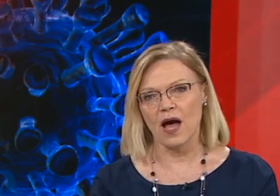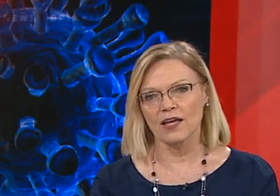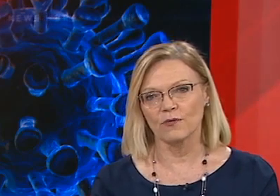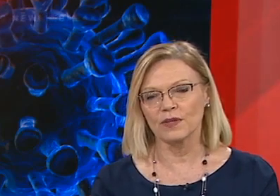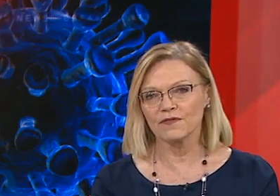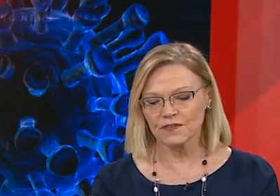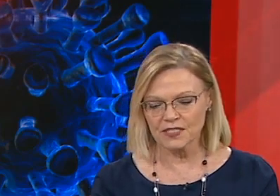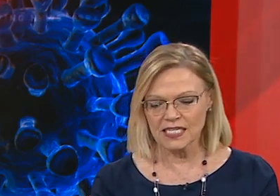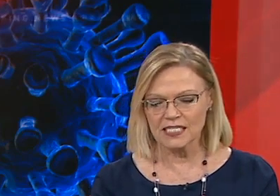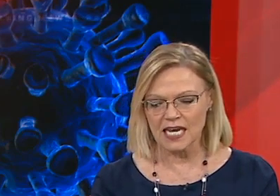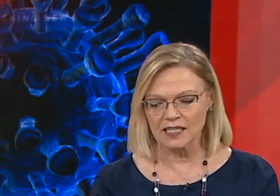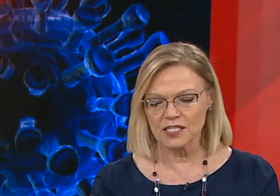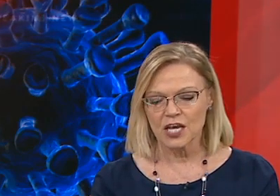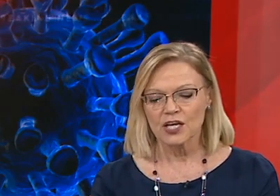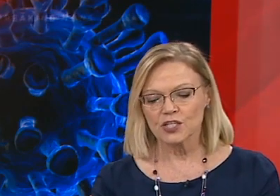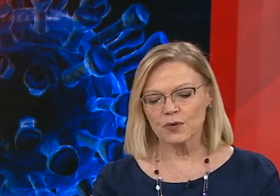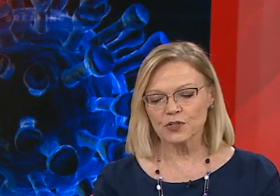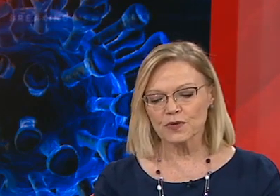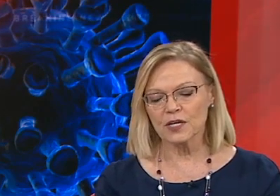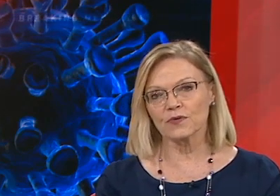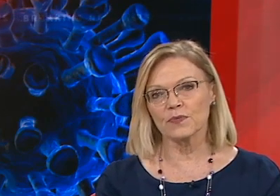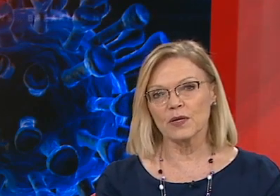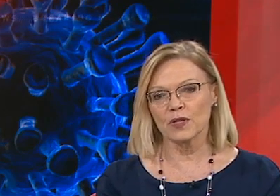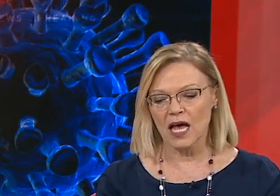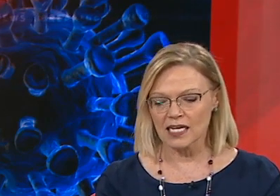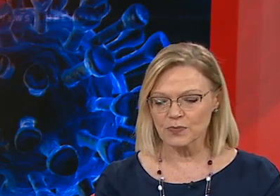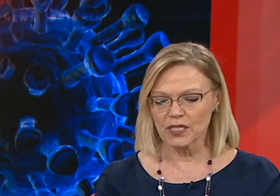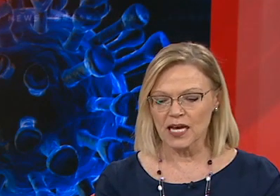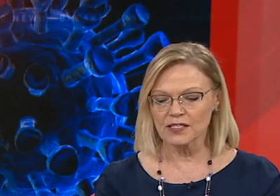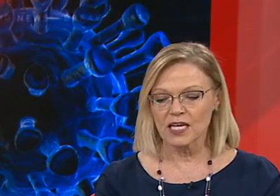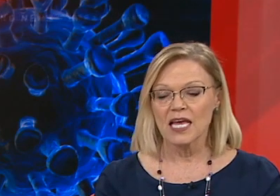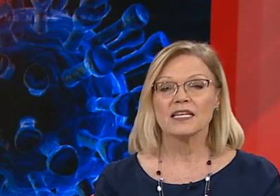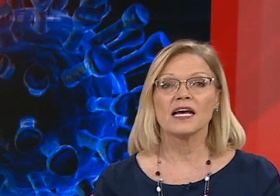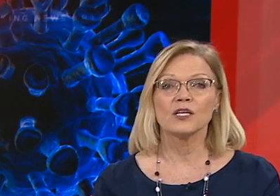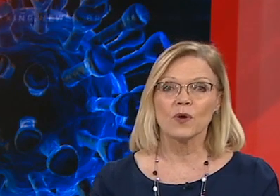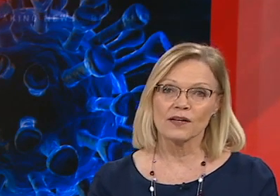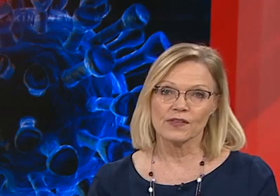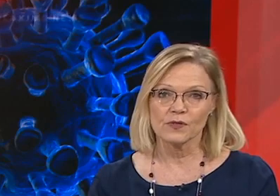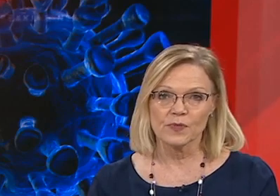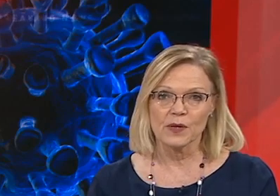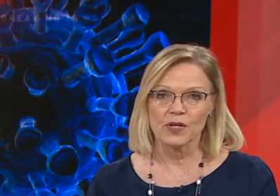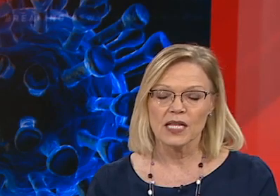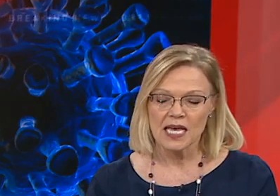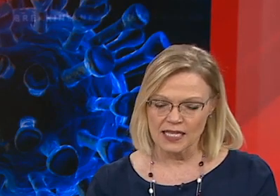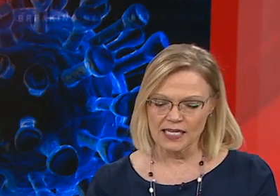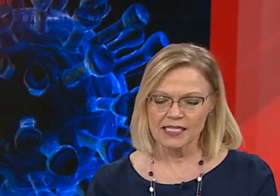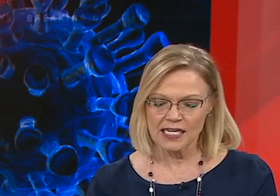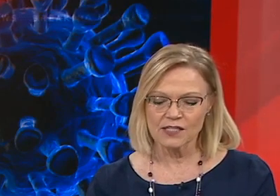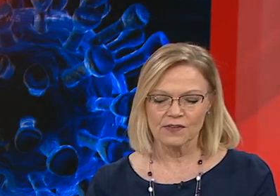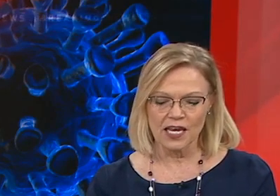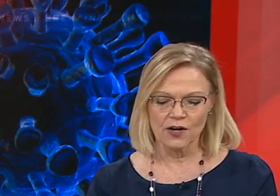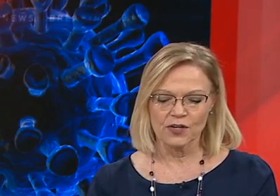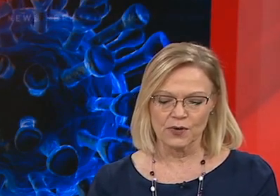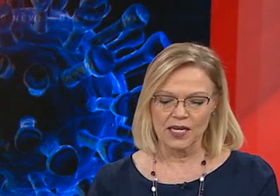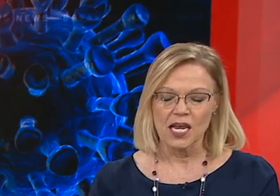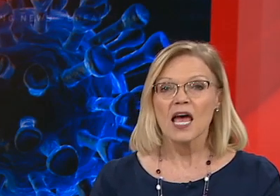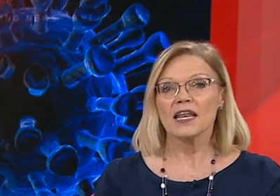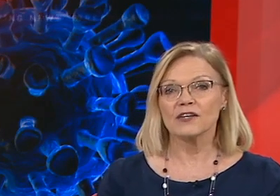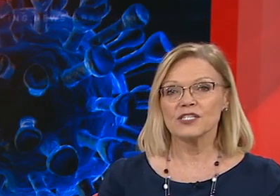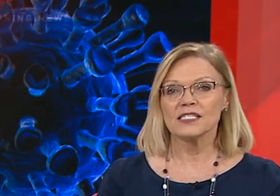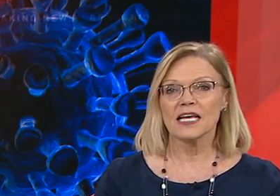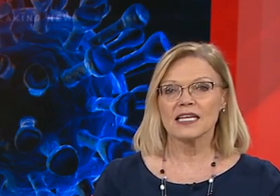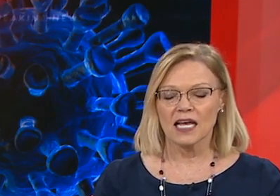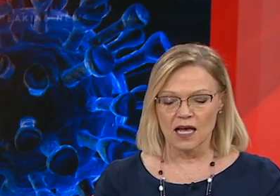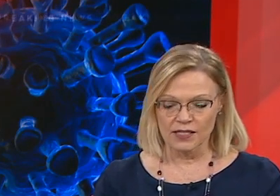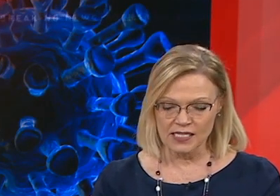here in Ohio with 15 deaths, 223 people hospitalized, 91 of those people in the intensive care unit.